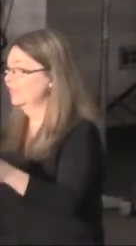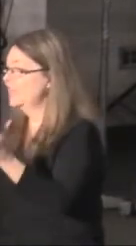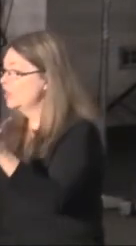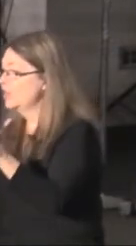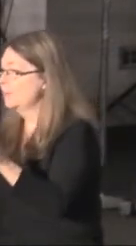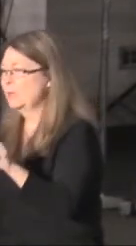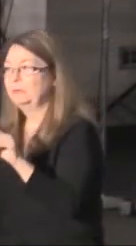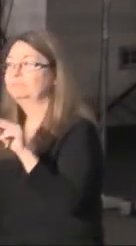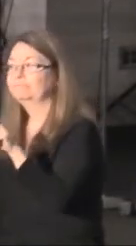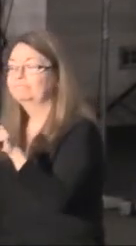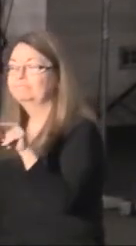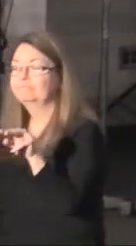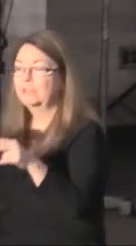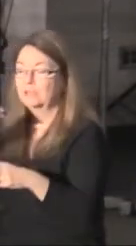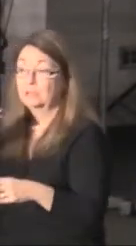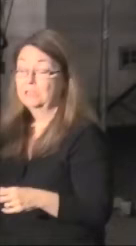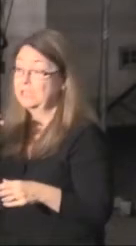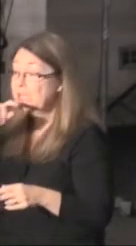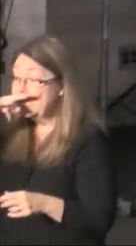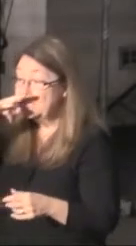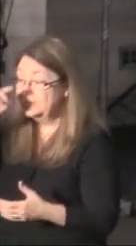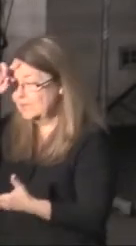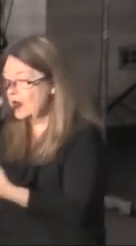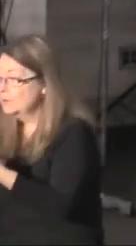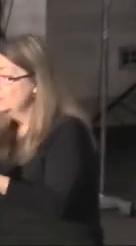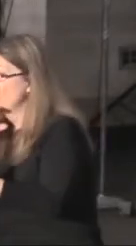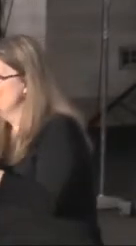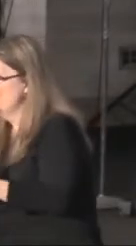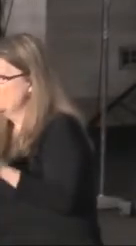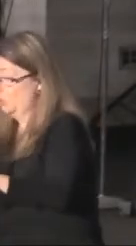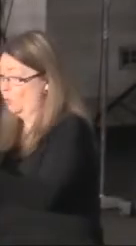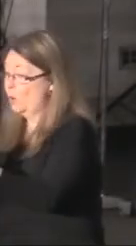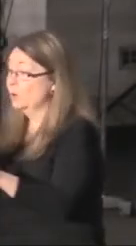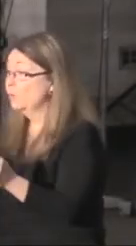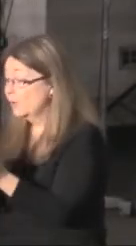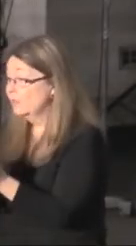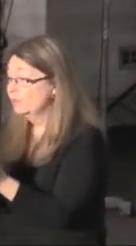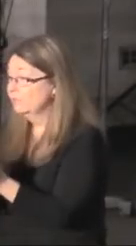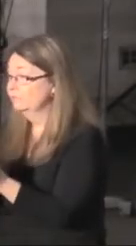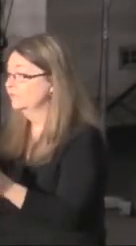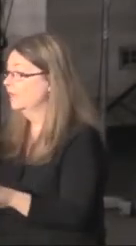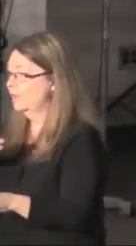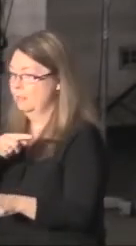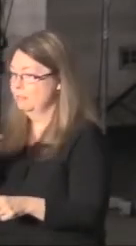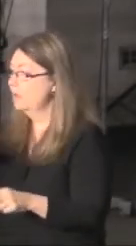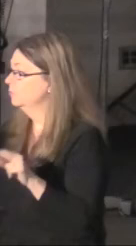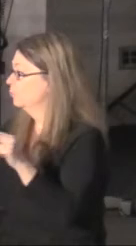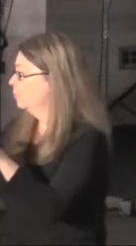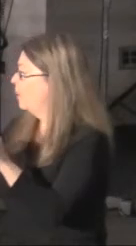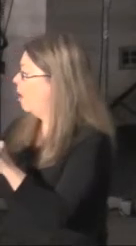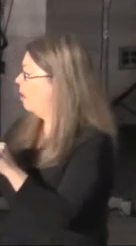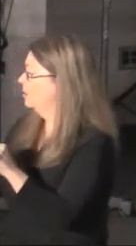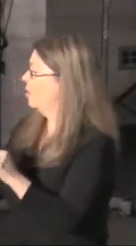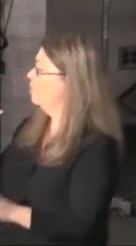people's eyes are always on us, whether it's our kids, our spouses, people that we work with. And they looked at Paul, and they had every reason to say,